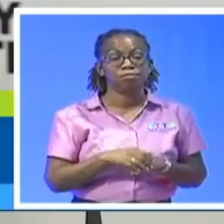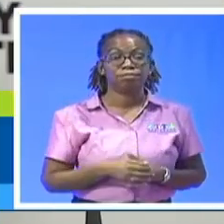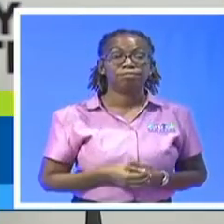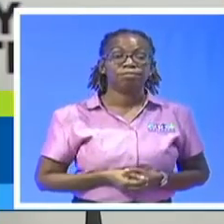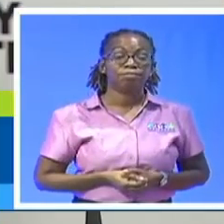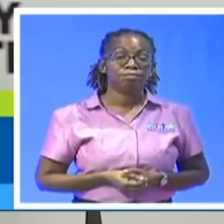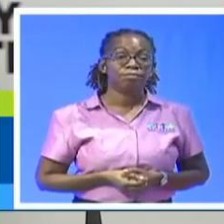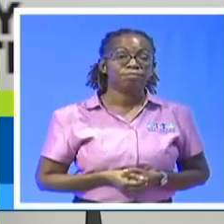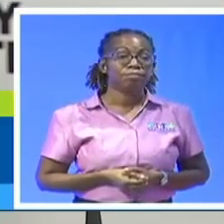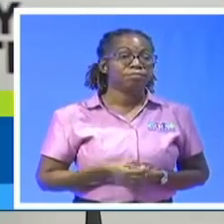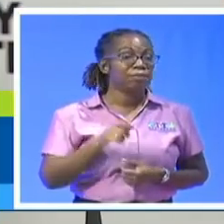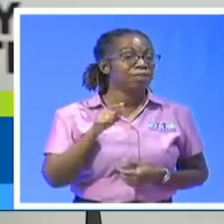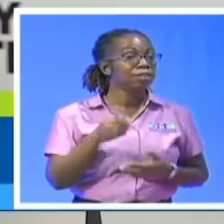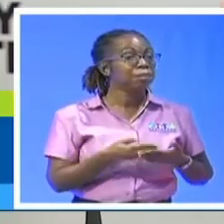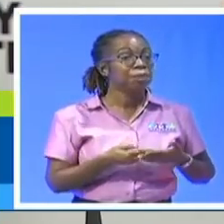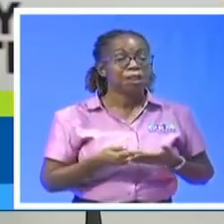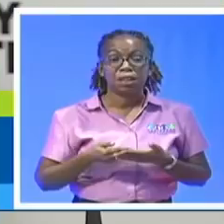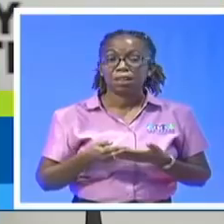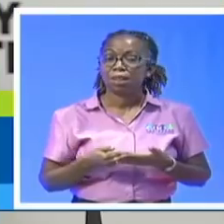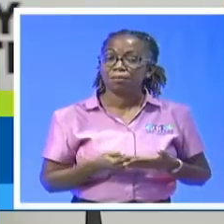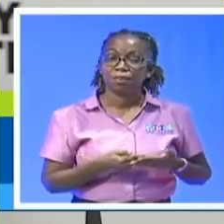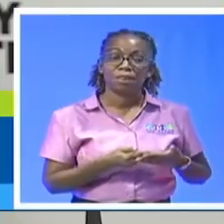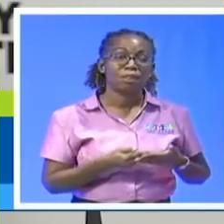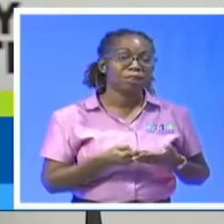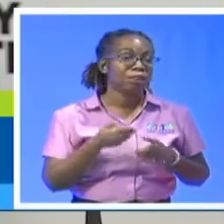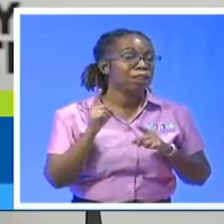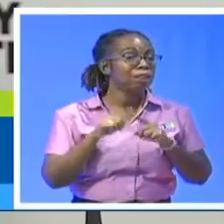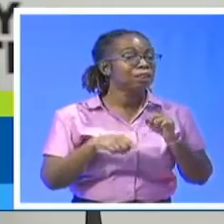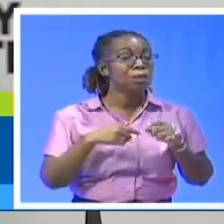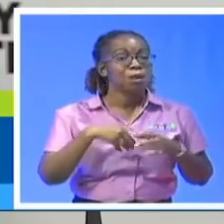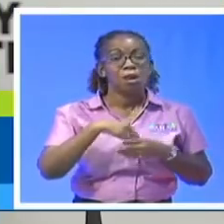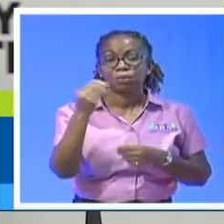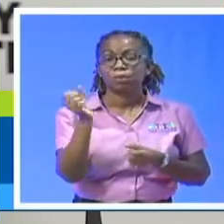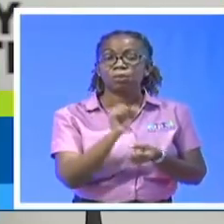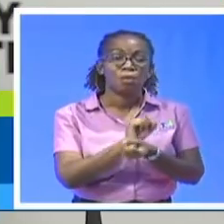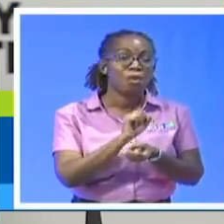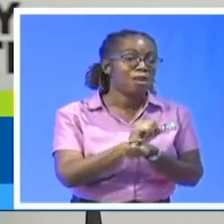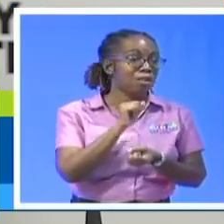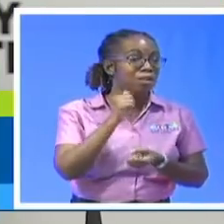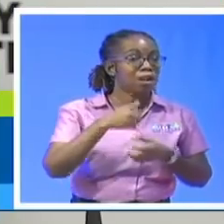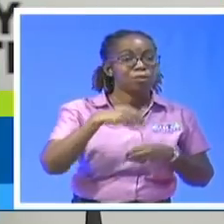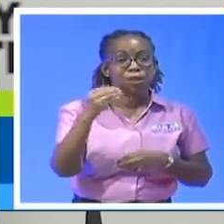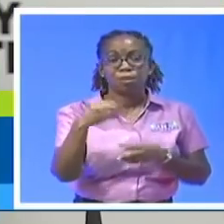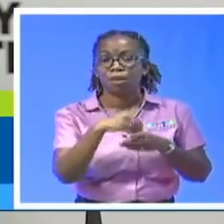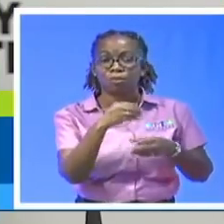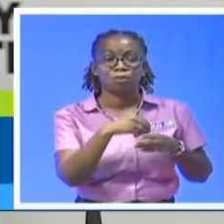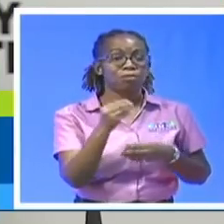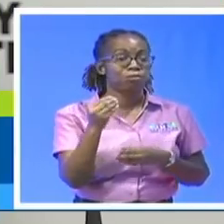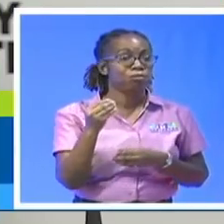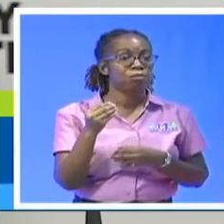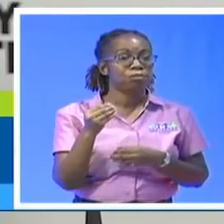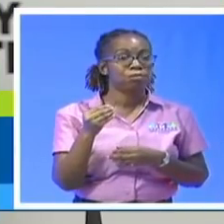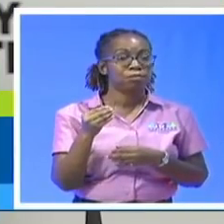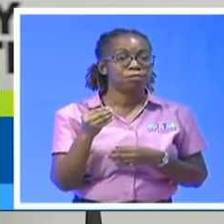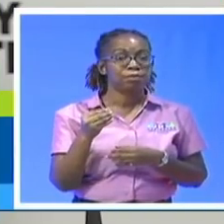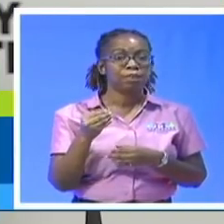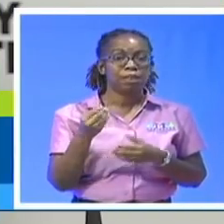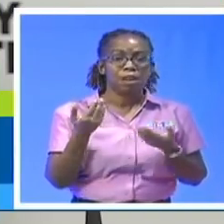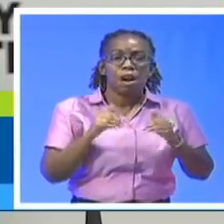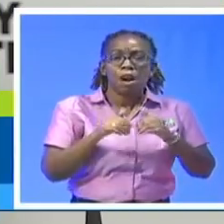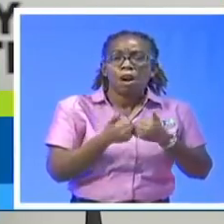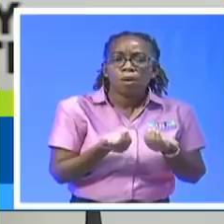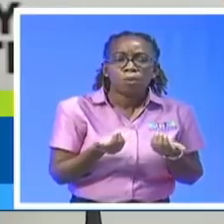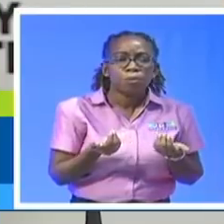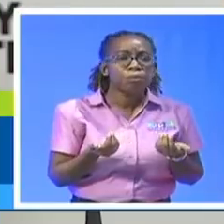These toddlers are not going out to work, they are not going here, they are not going there. The virus is basically coming